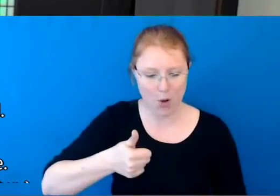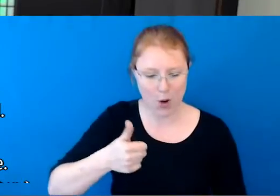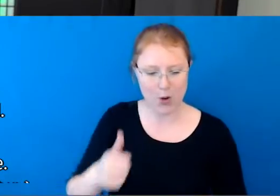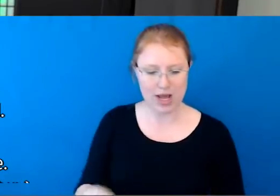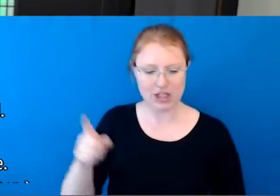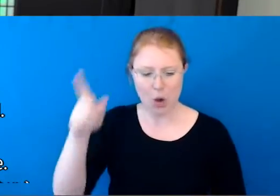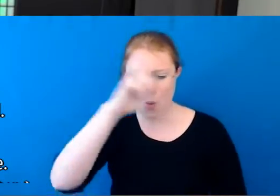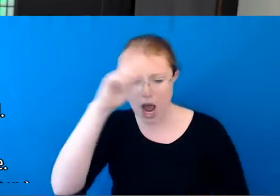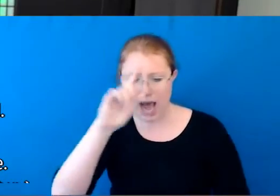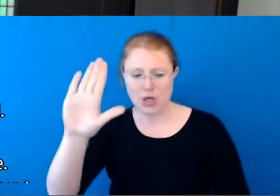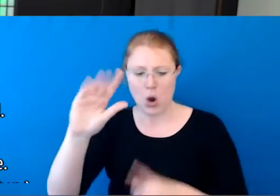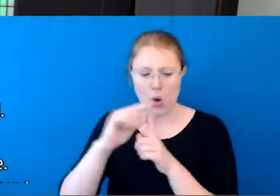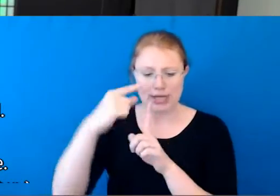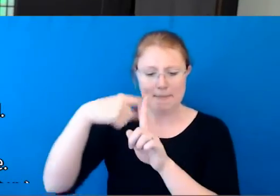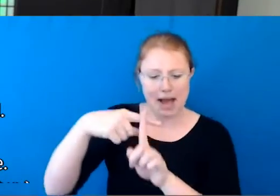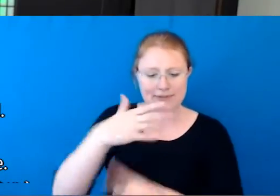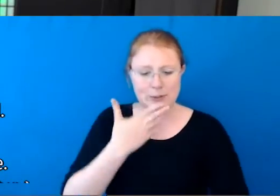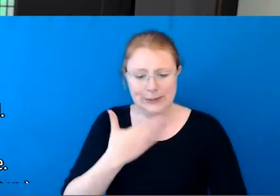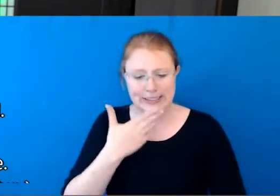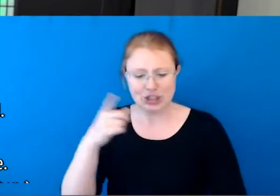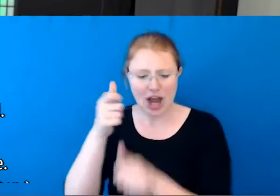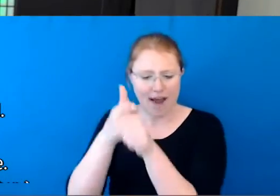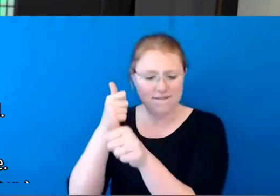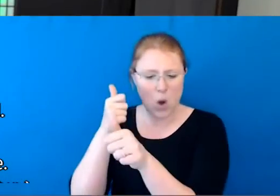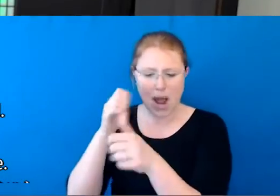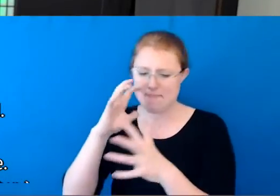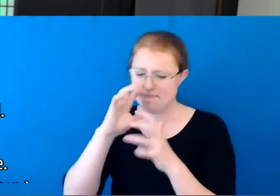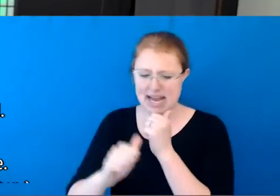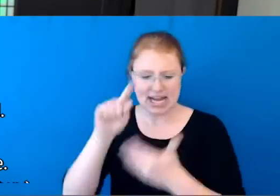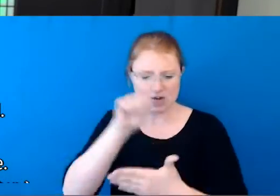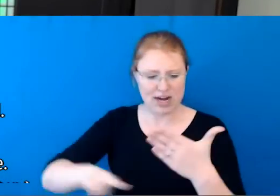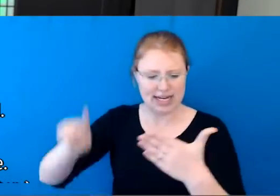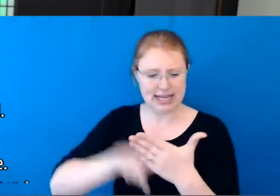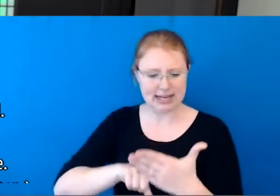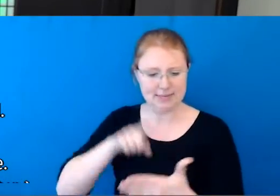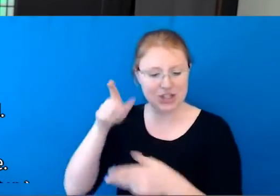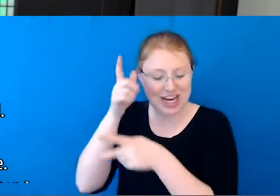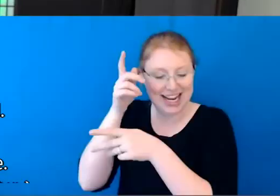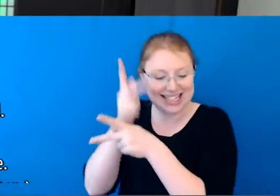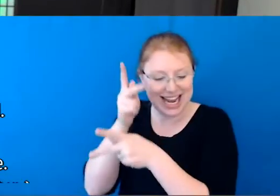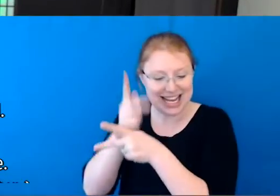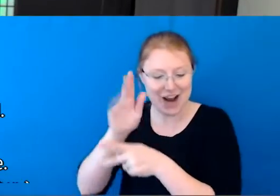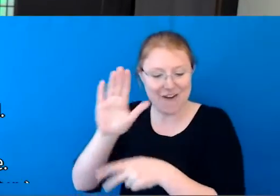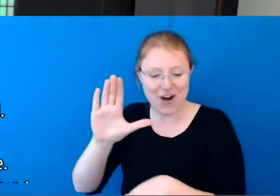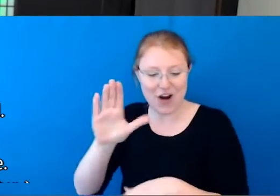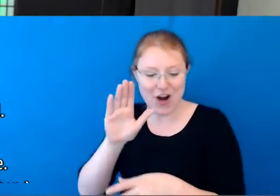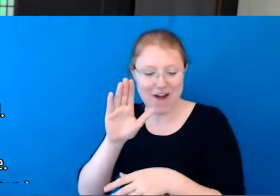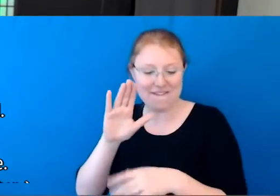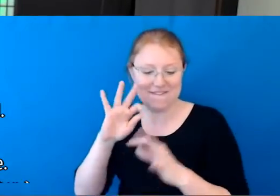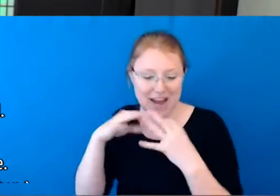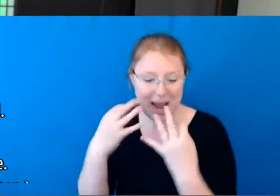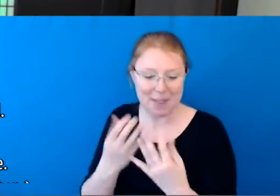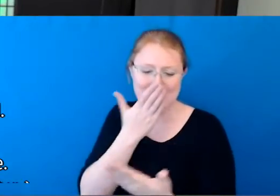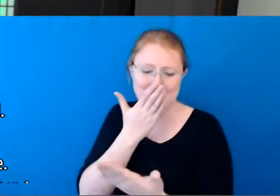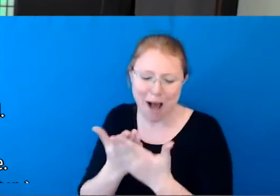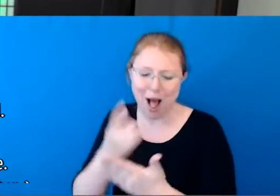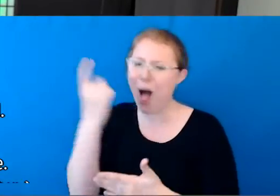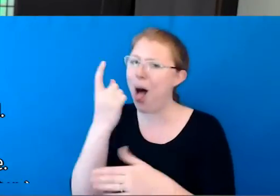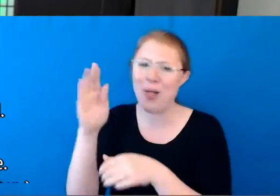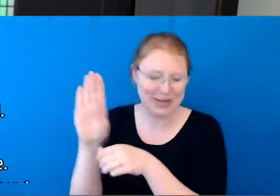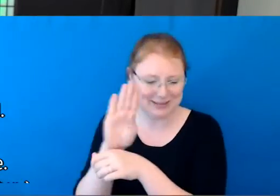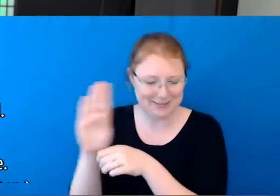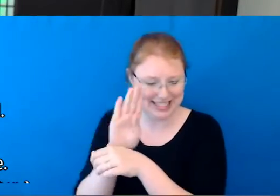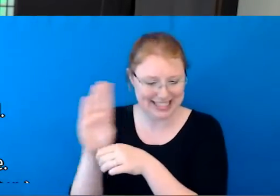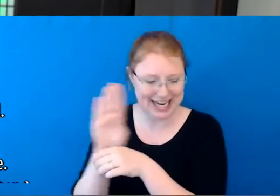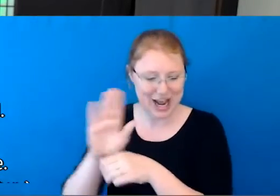Her children arise and call her blessed and does not eat the, Her children arise and call her blessed, her husband